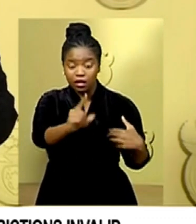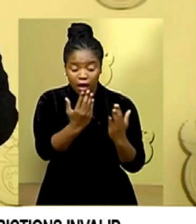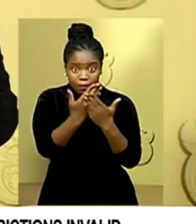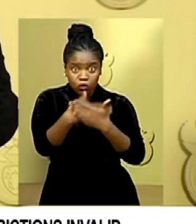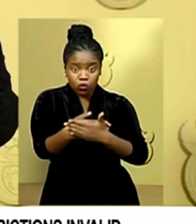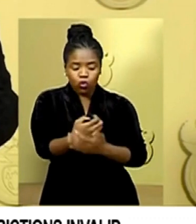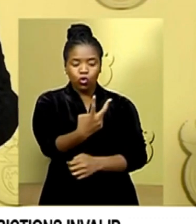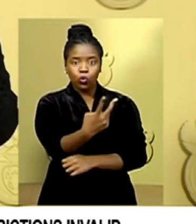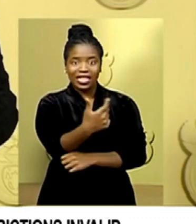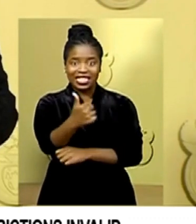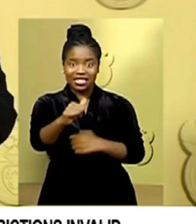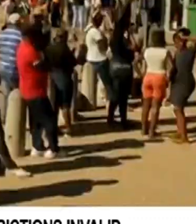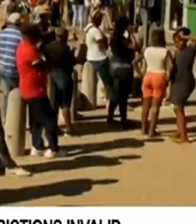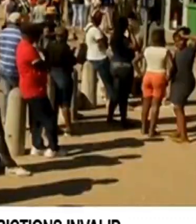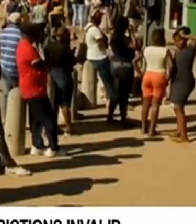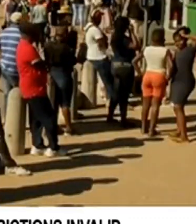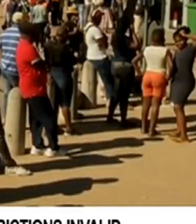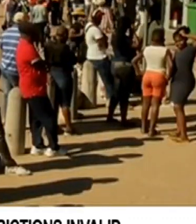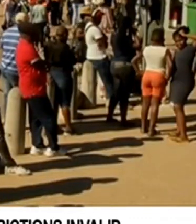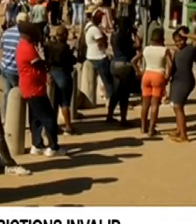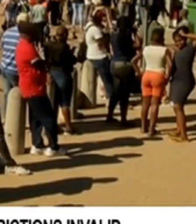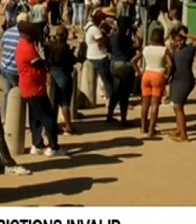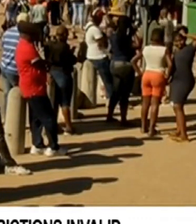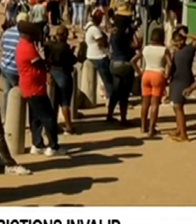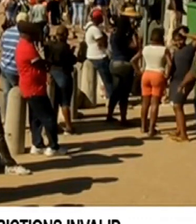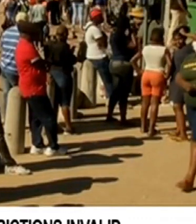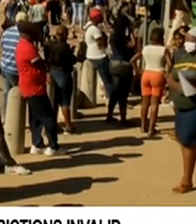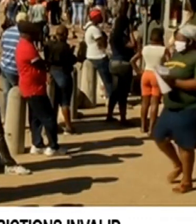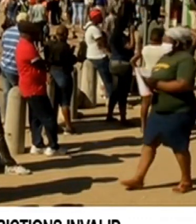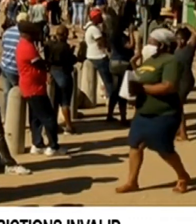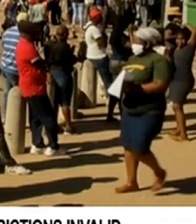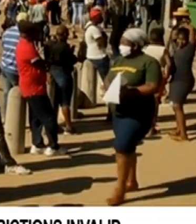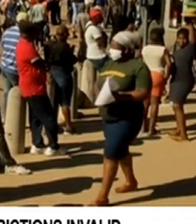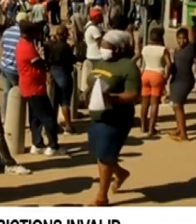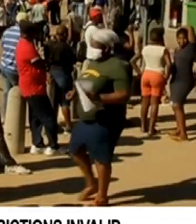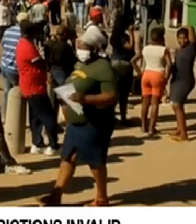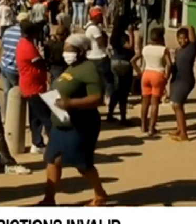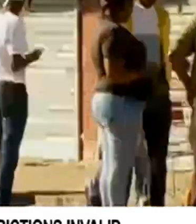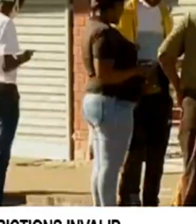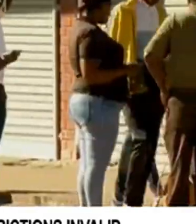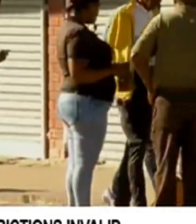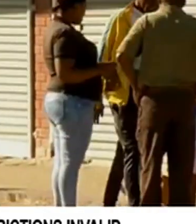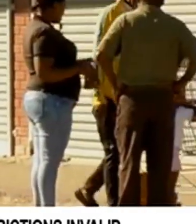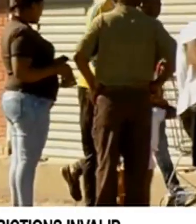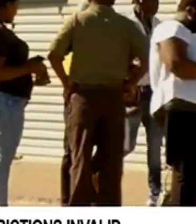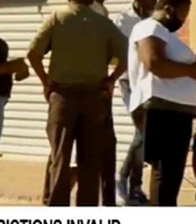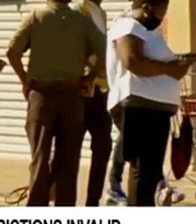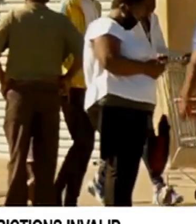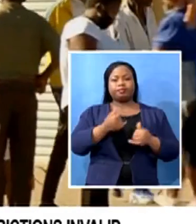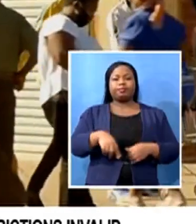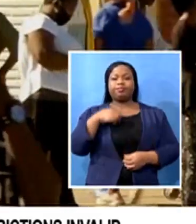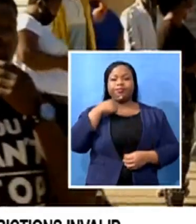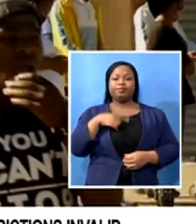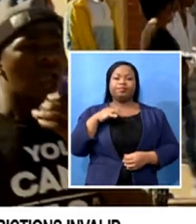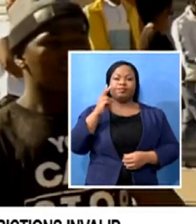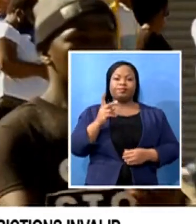Thursday, the 26th of March. All political parties rallied behind government's first call for a lockdown, but the